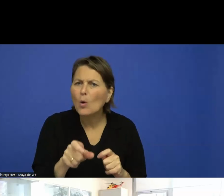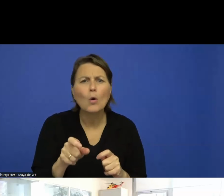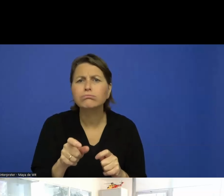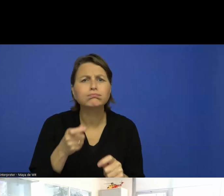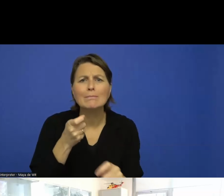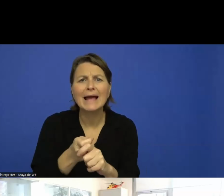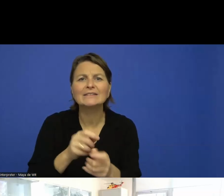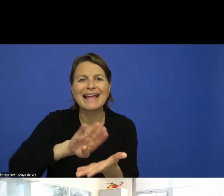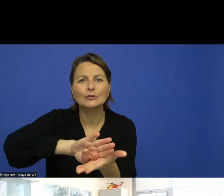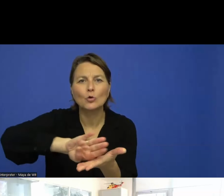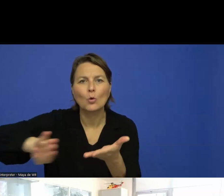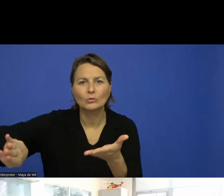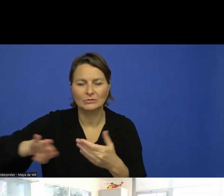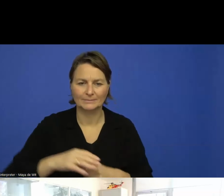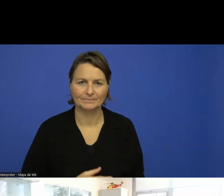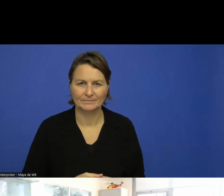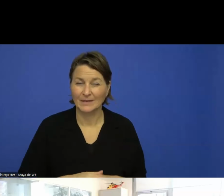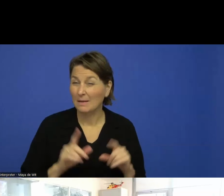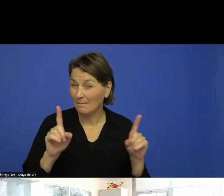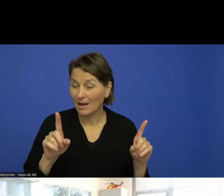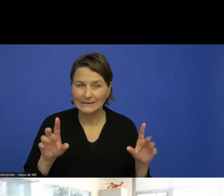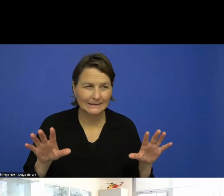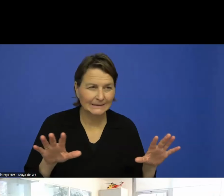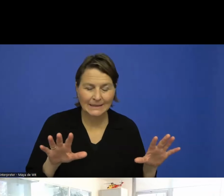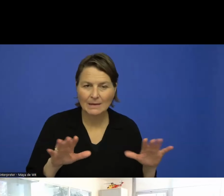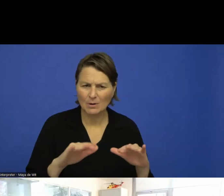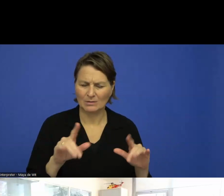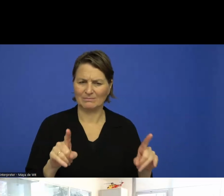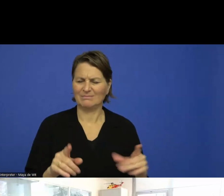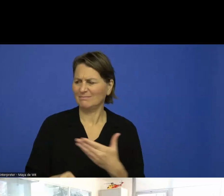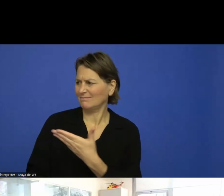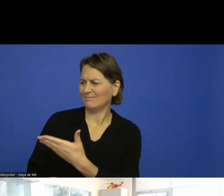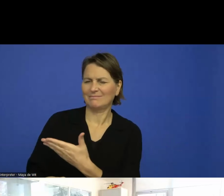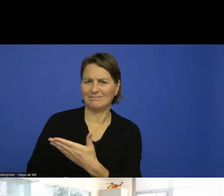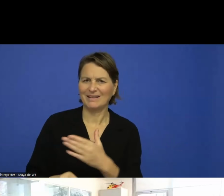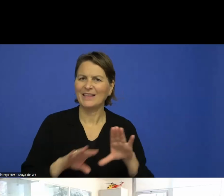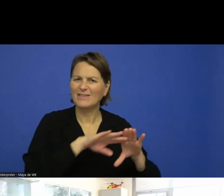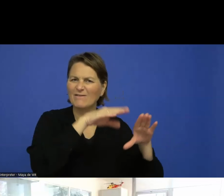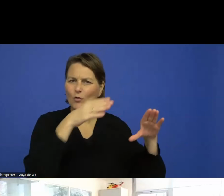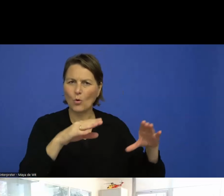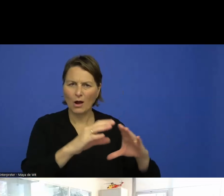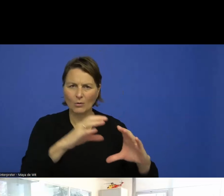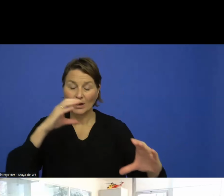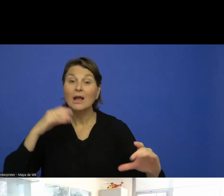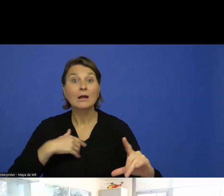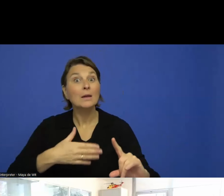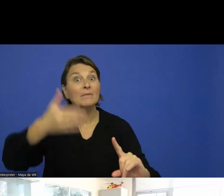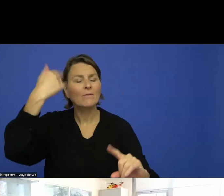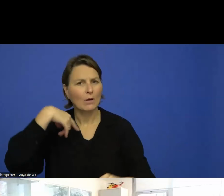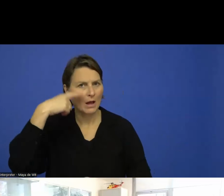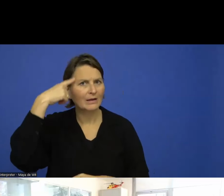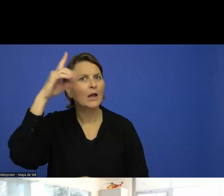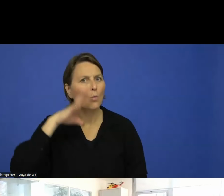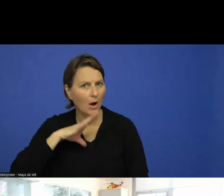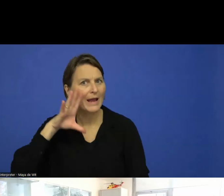looking around that world, you find some curious things, that even this Ferrari was designed to be inclusive because the